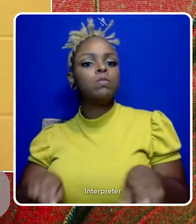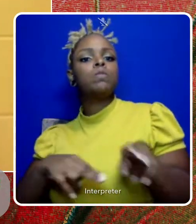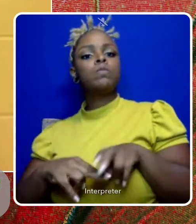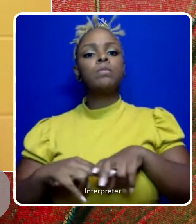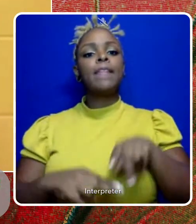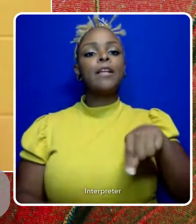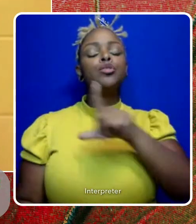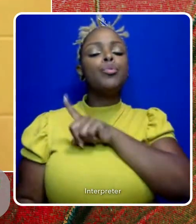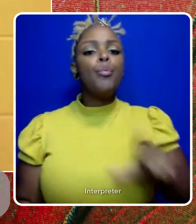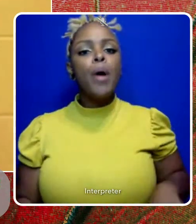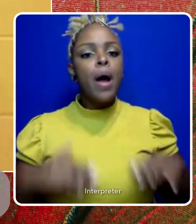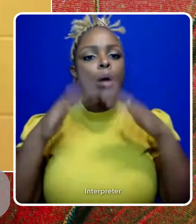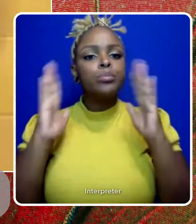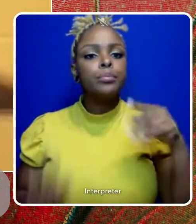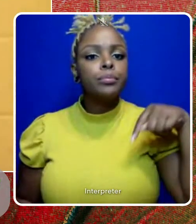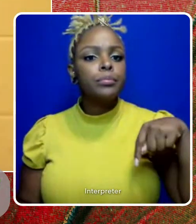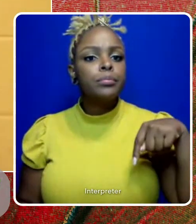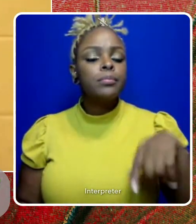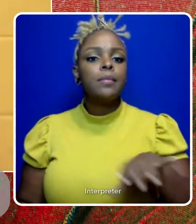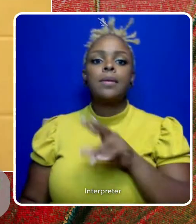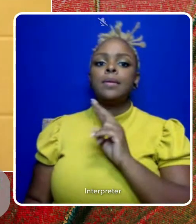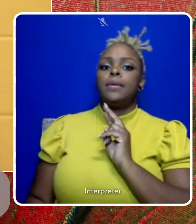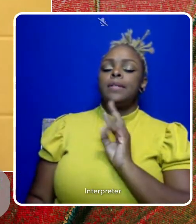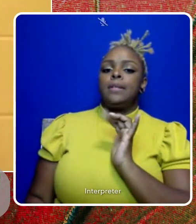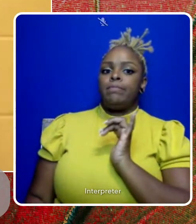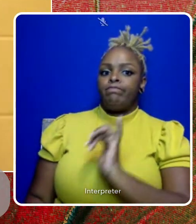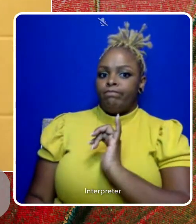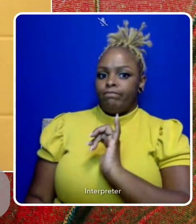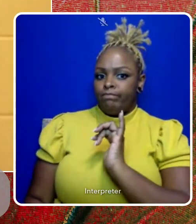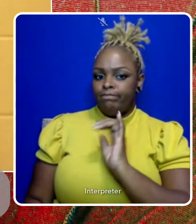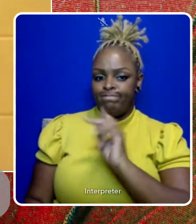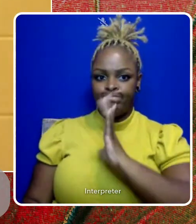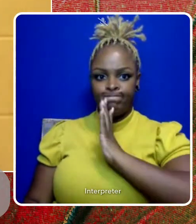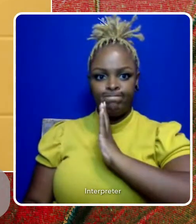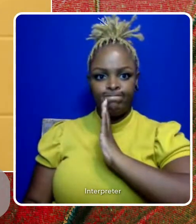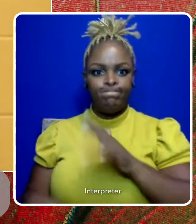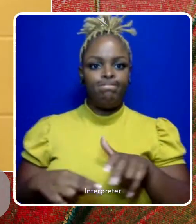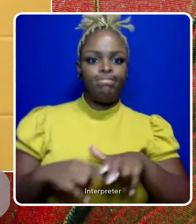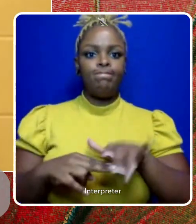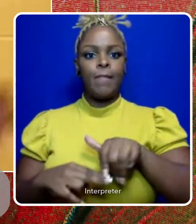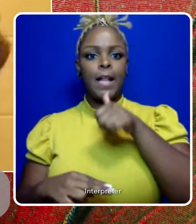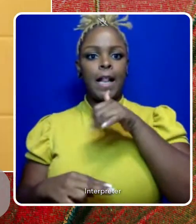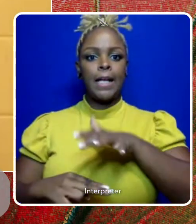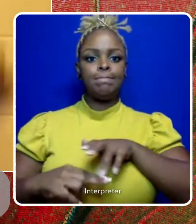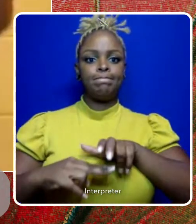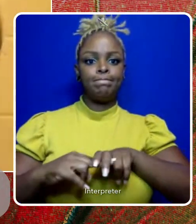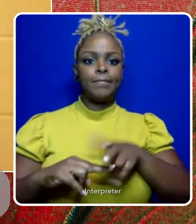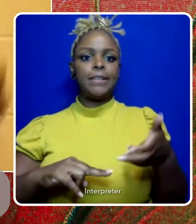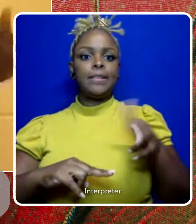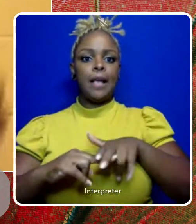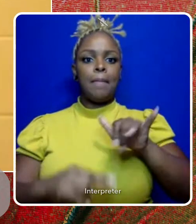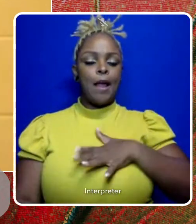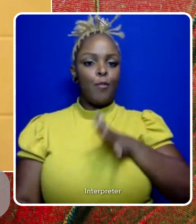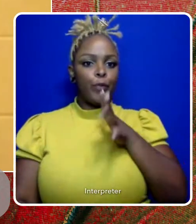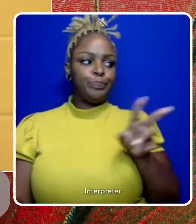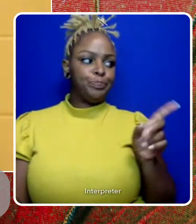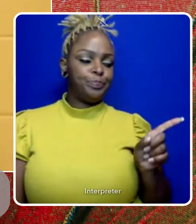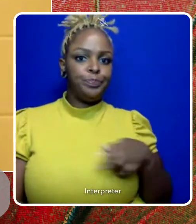my grandmother. Ode to not flashing the choir, to getting out of church school. Ode to my